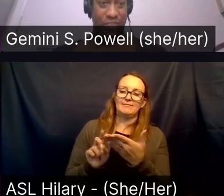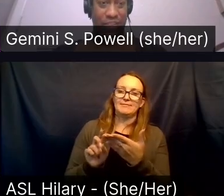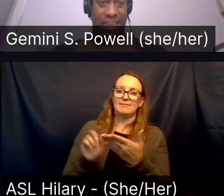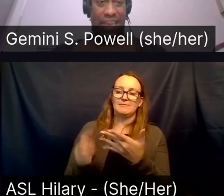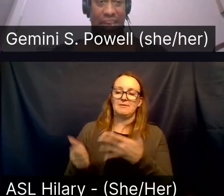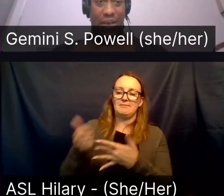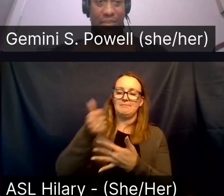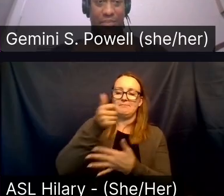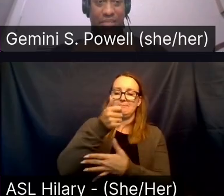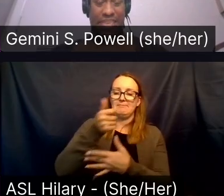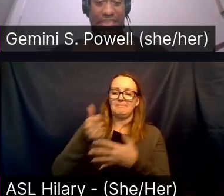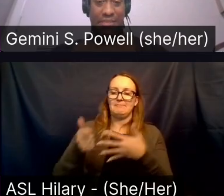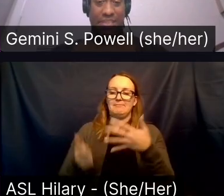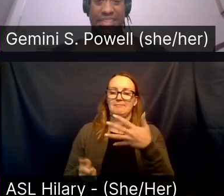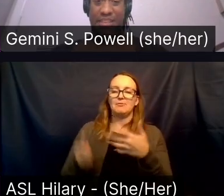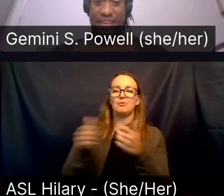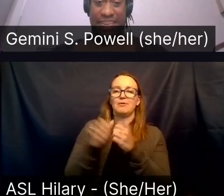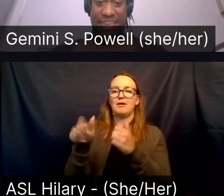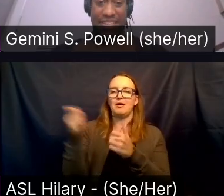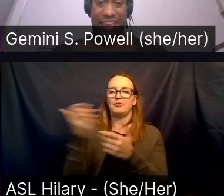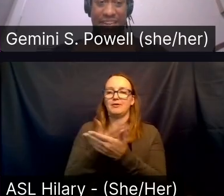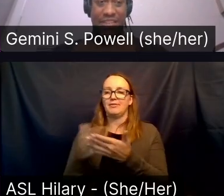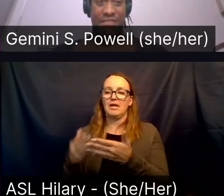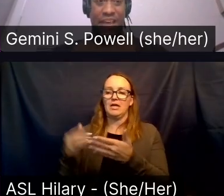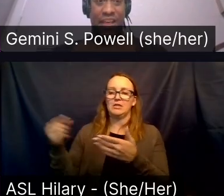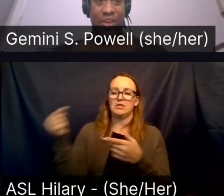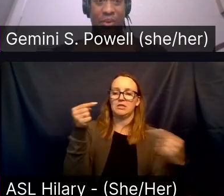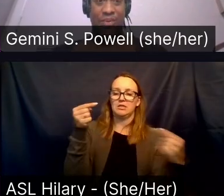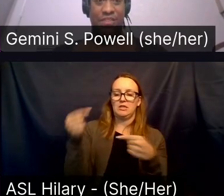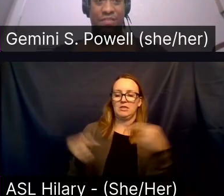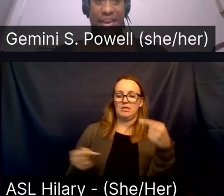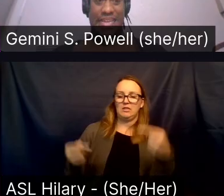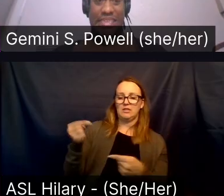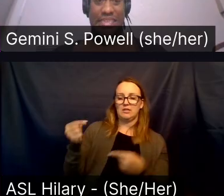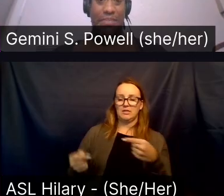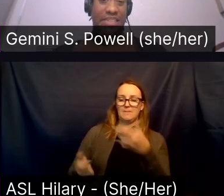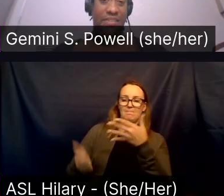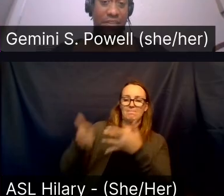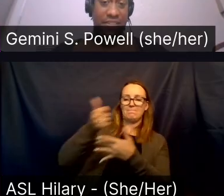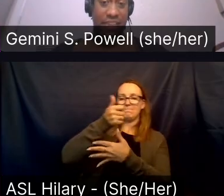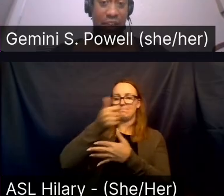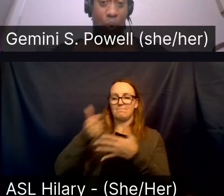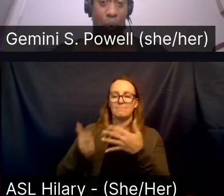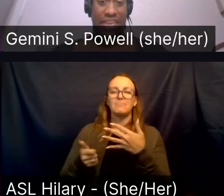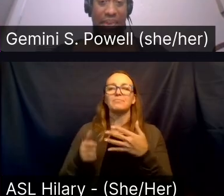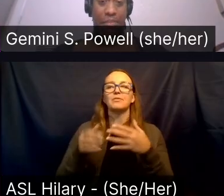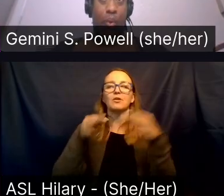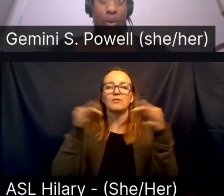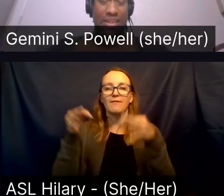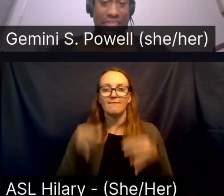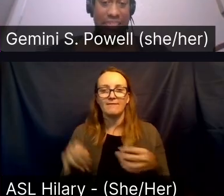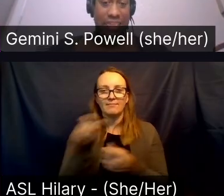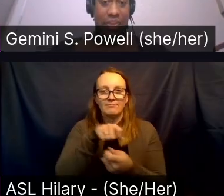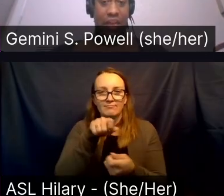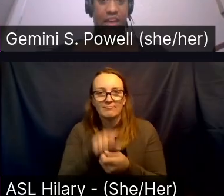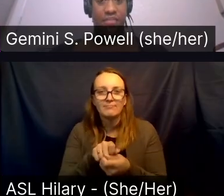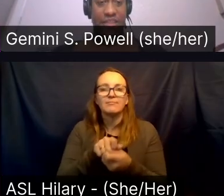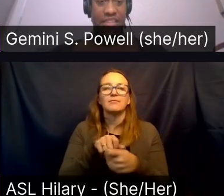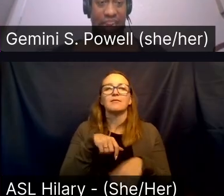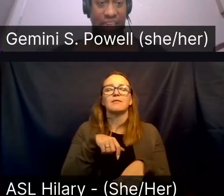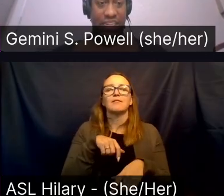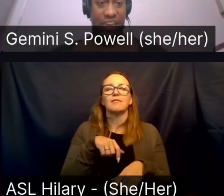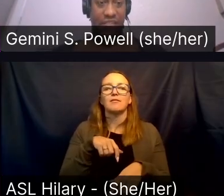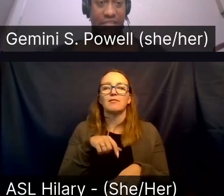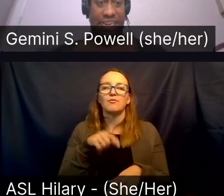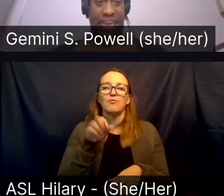another. This specific cascaded value defines specificity or the importance of